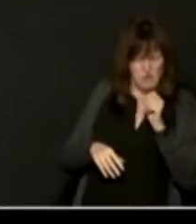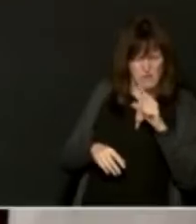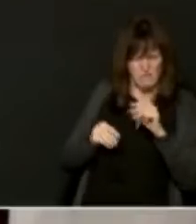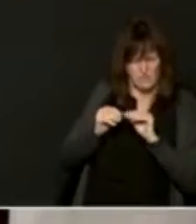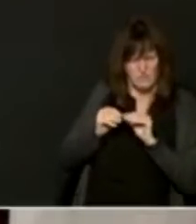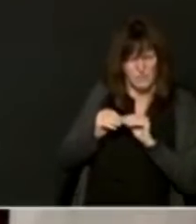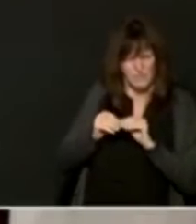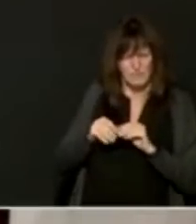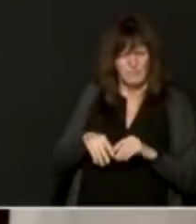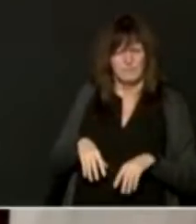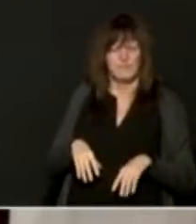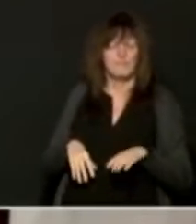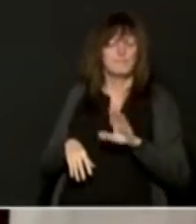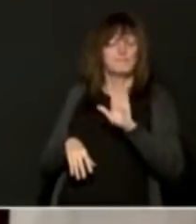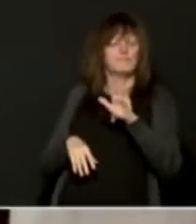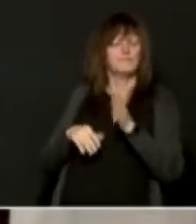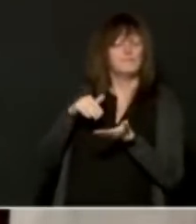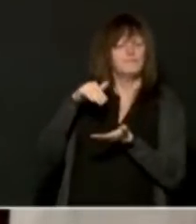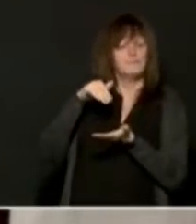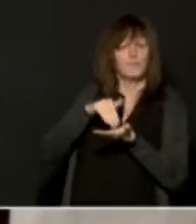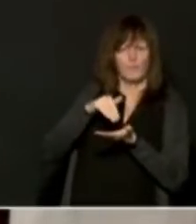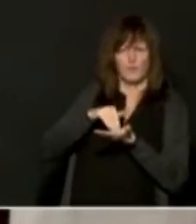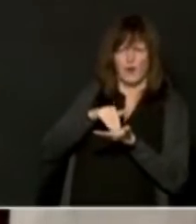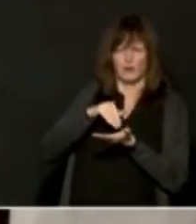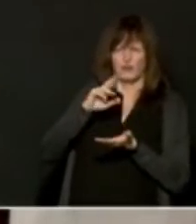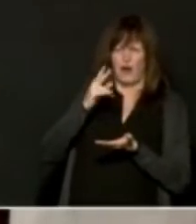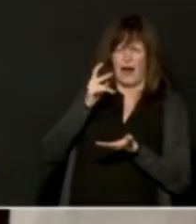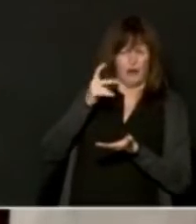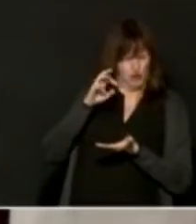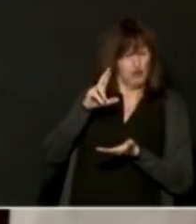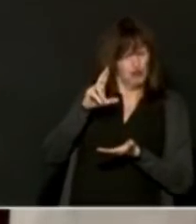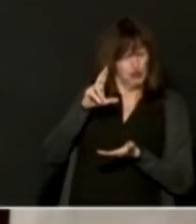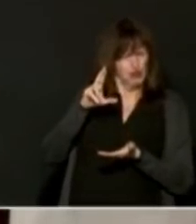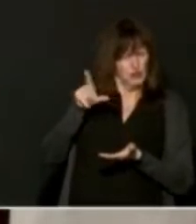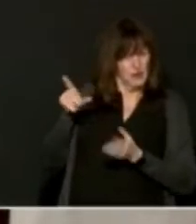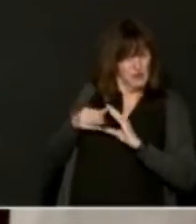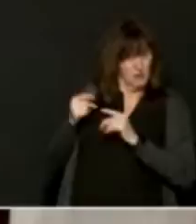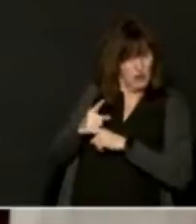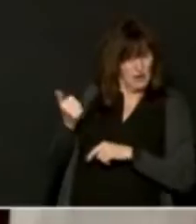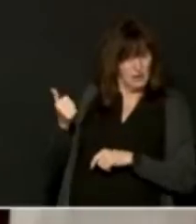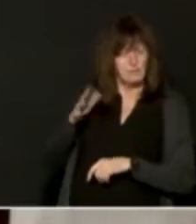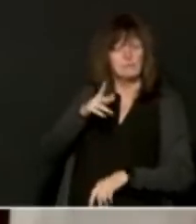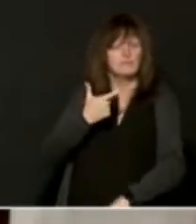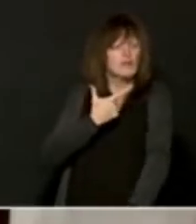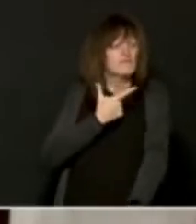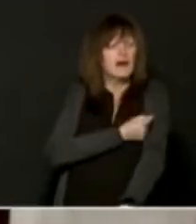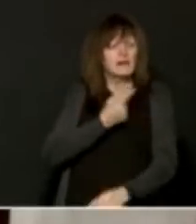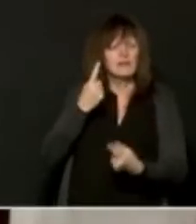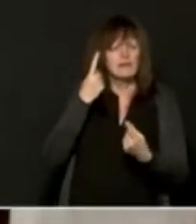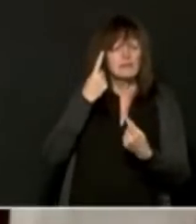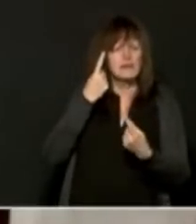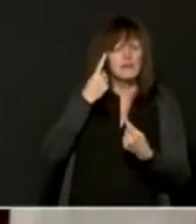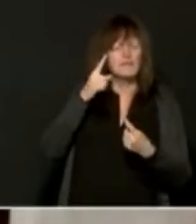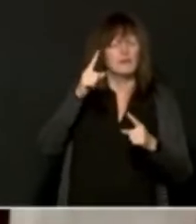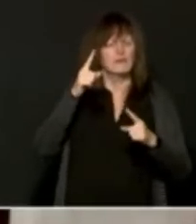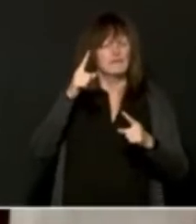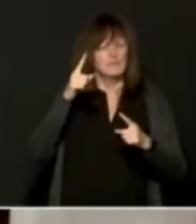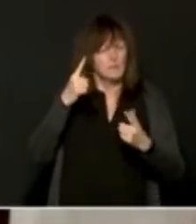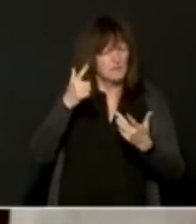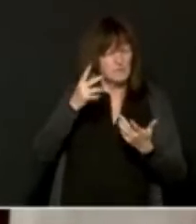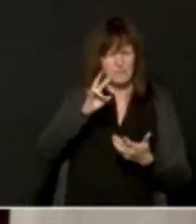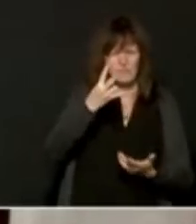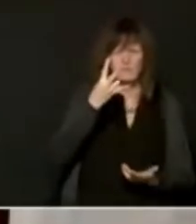correct, the vaccine effectiveness that he was talking about, around 70% after the first dose, was